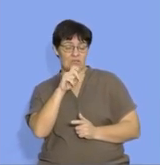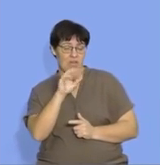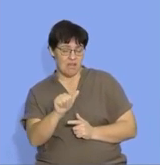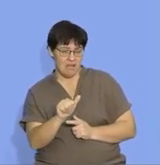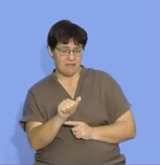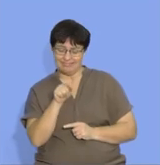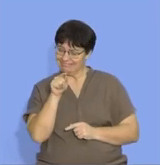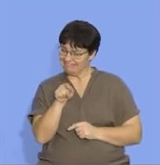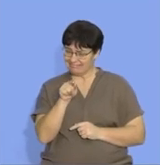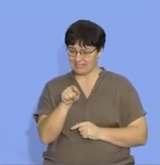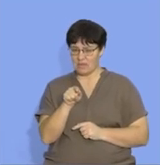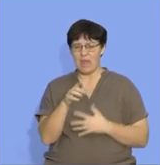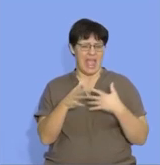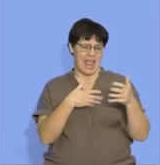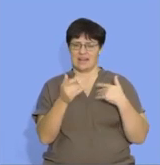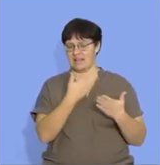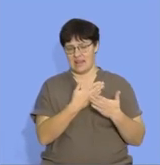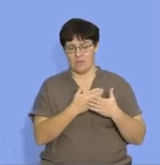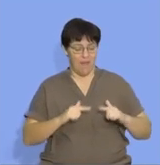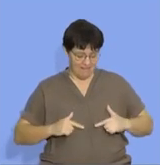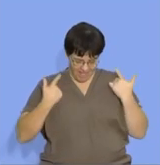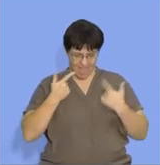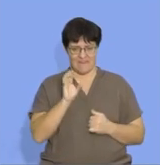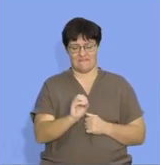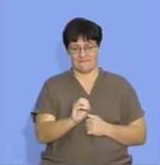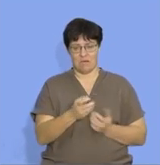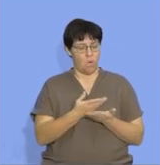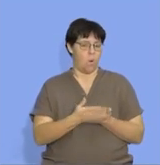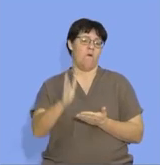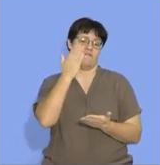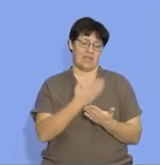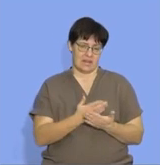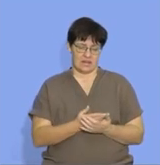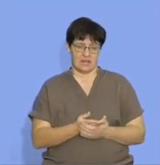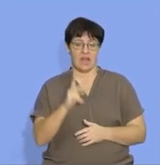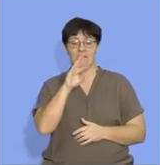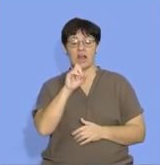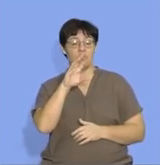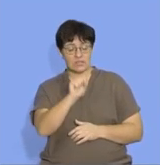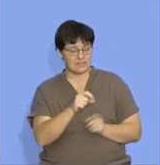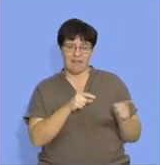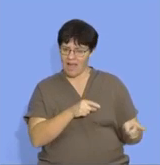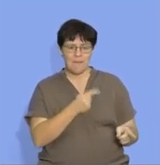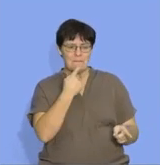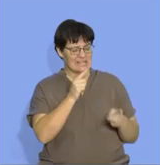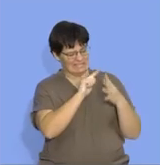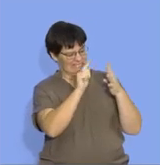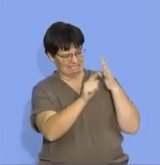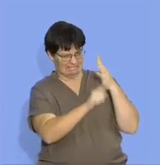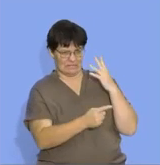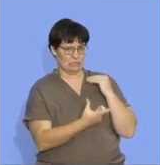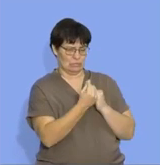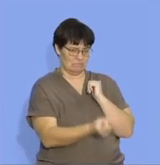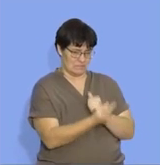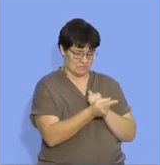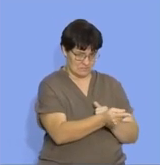guys, bacteria we can deal with. It's living. We can get rid of it. A virus, we have to come up with a whole different